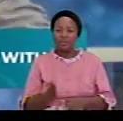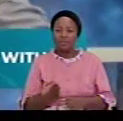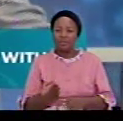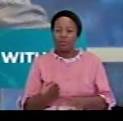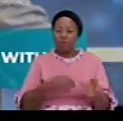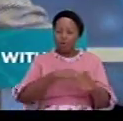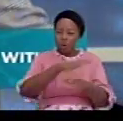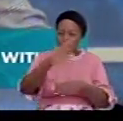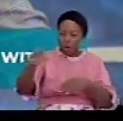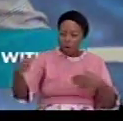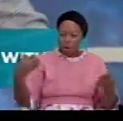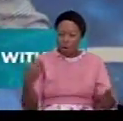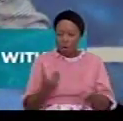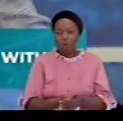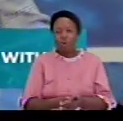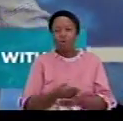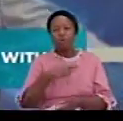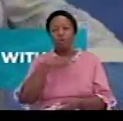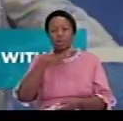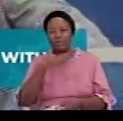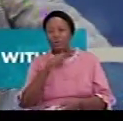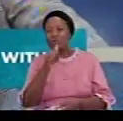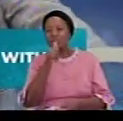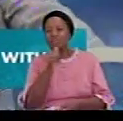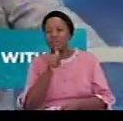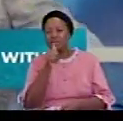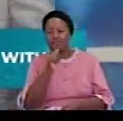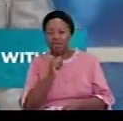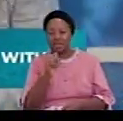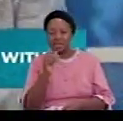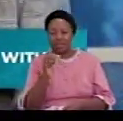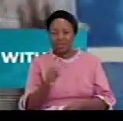all abominable secrets.